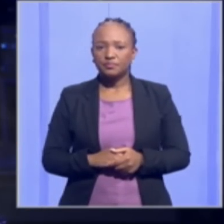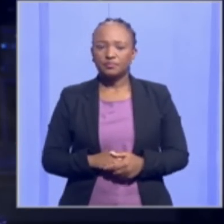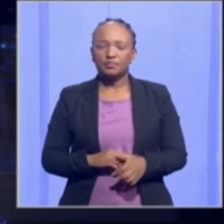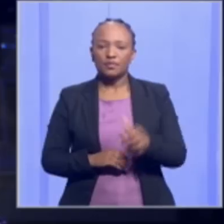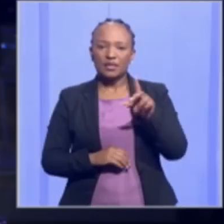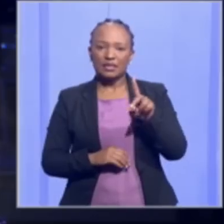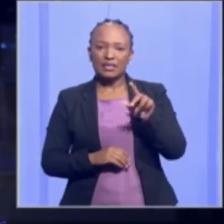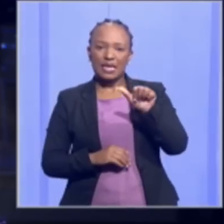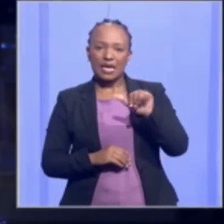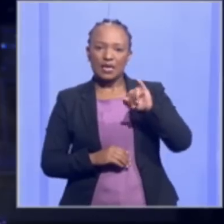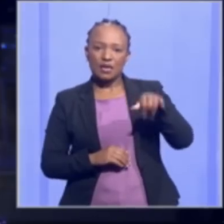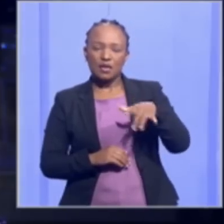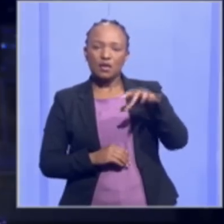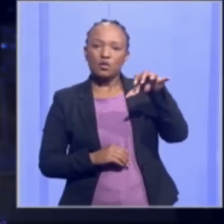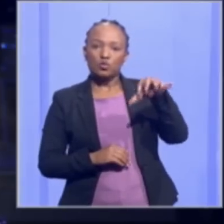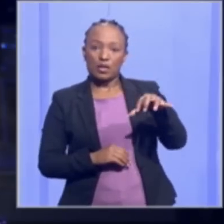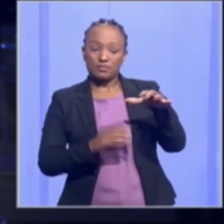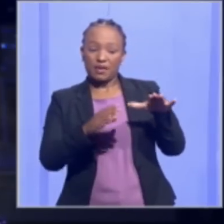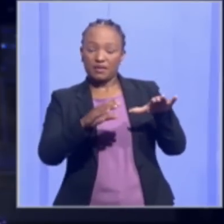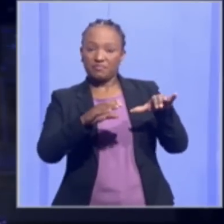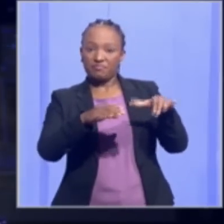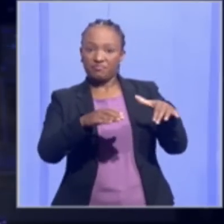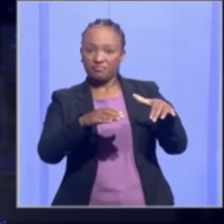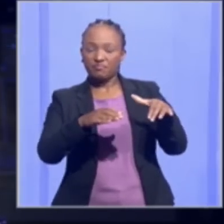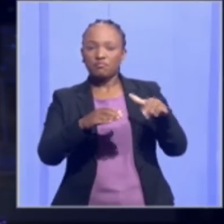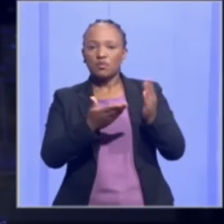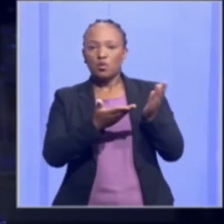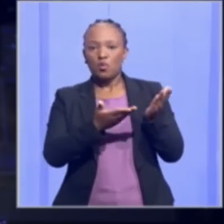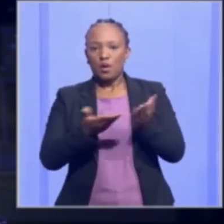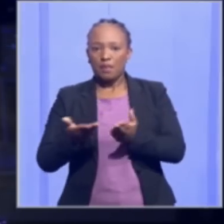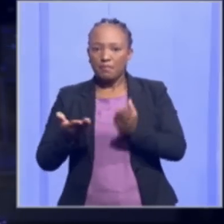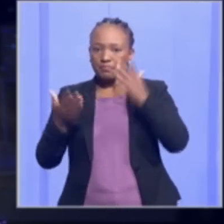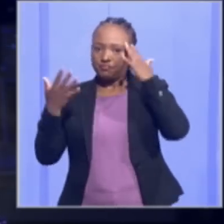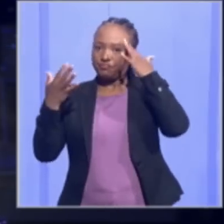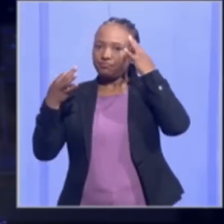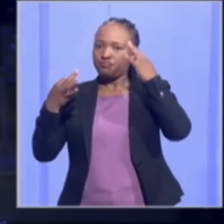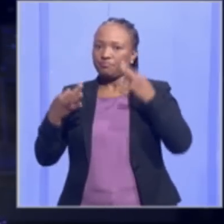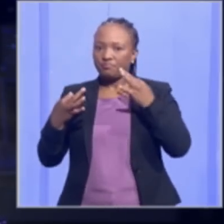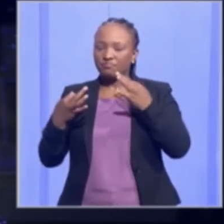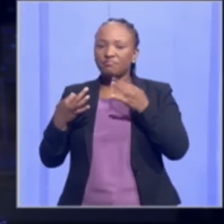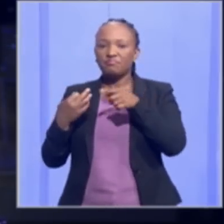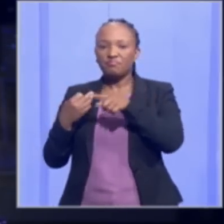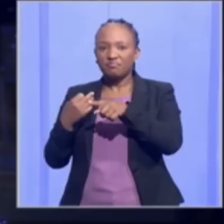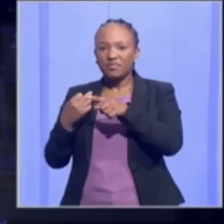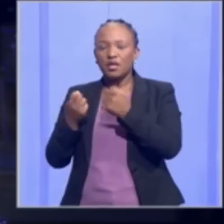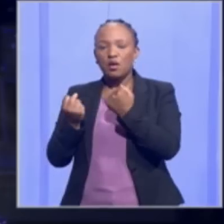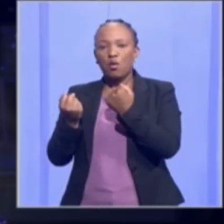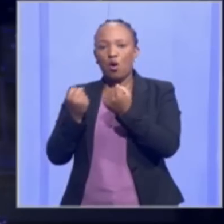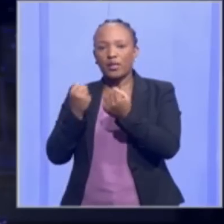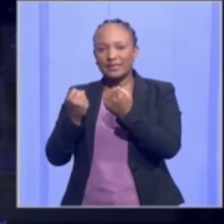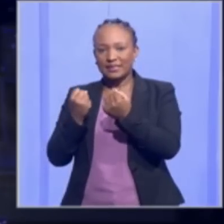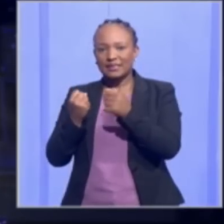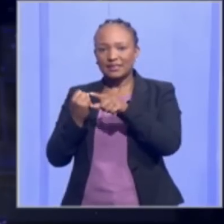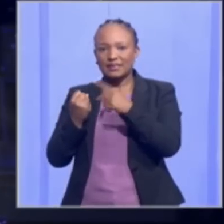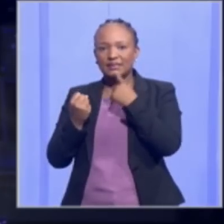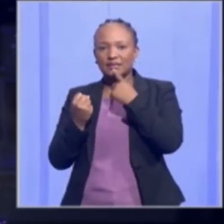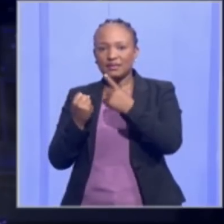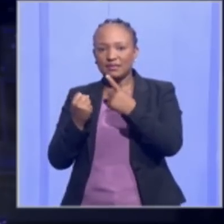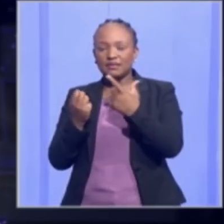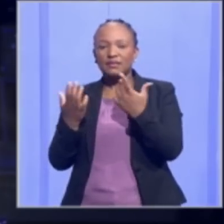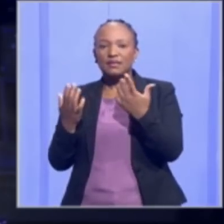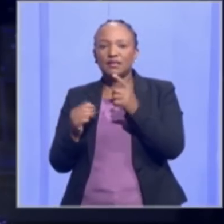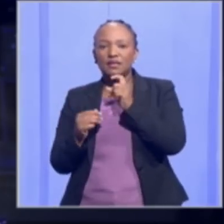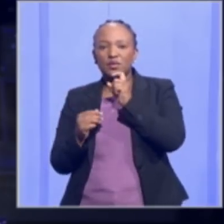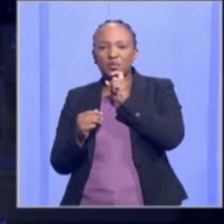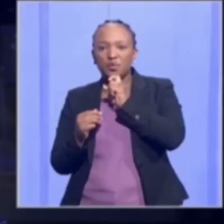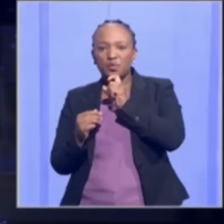DA Johannesburg e amohetse ka diatla tse pedi qeto ya lekgotla le phahameng la dinyewe ya hore leano la tshebediso ya